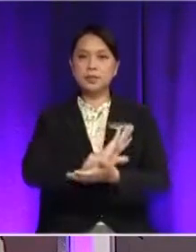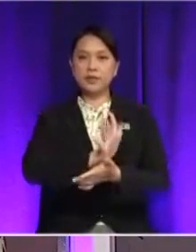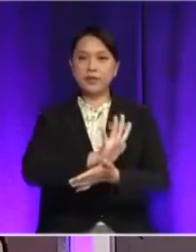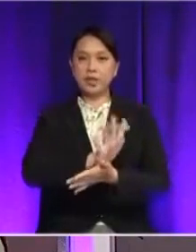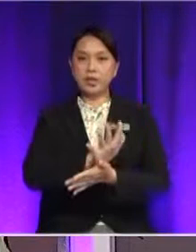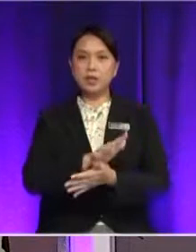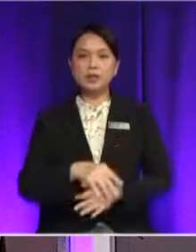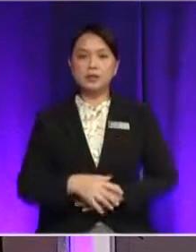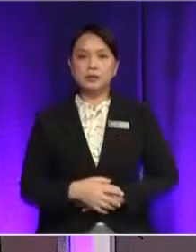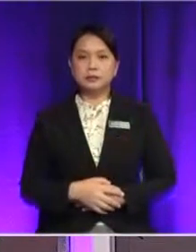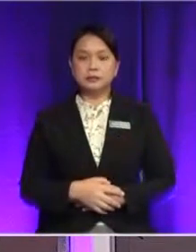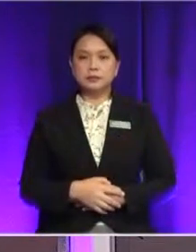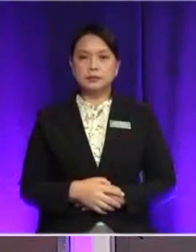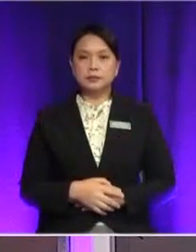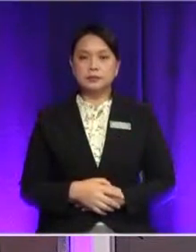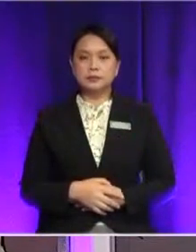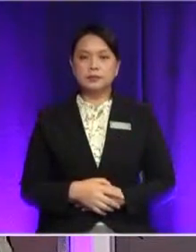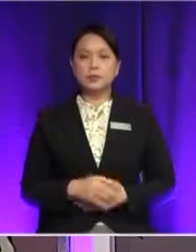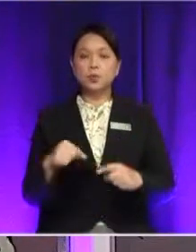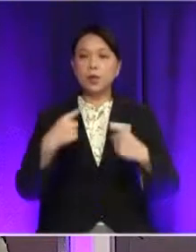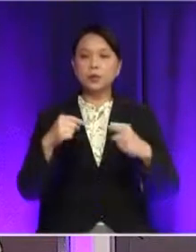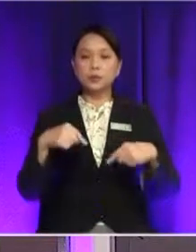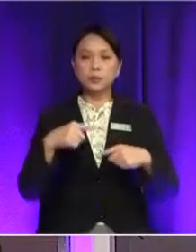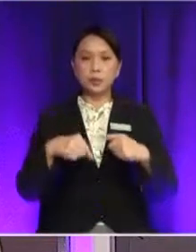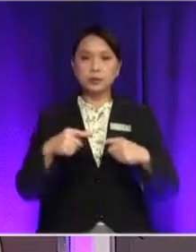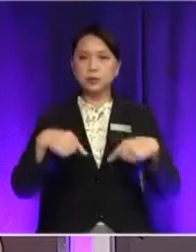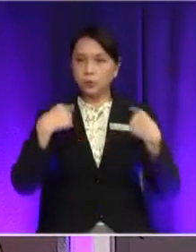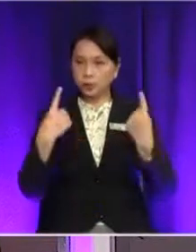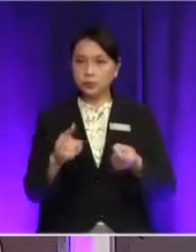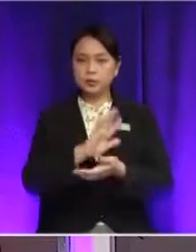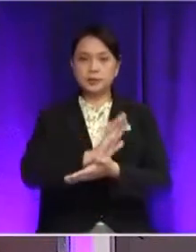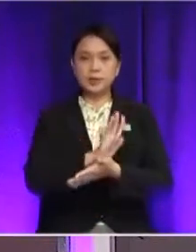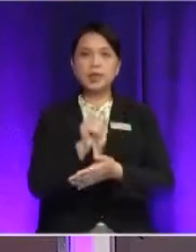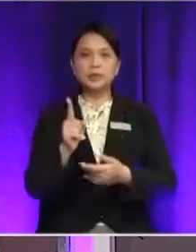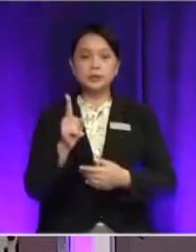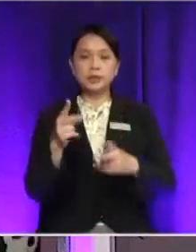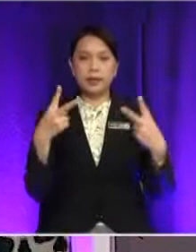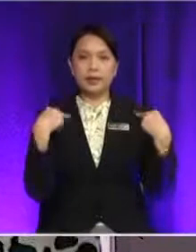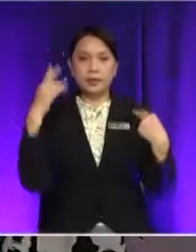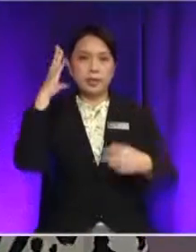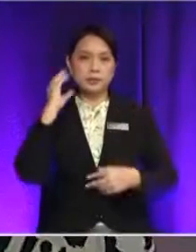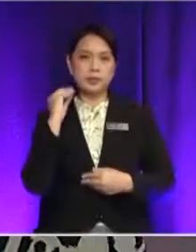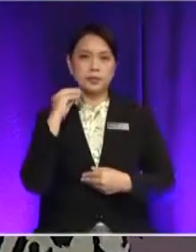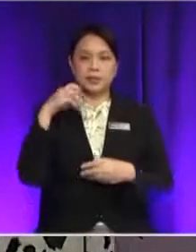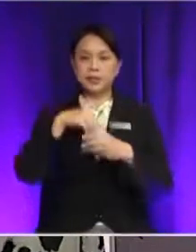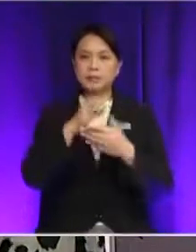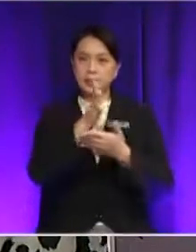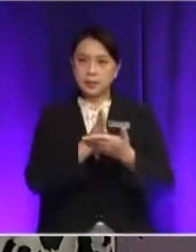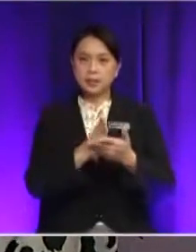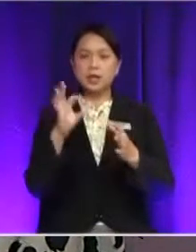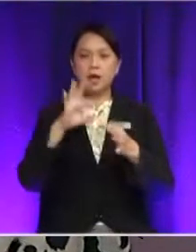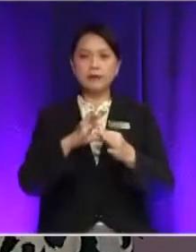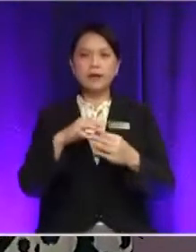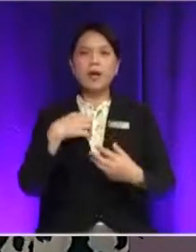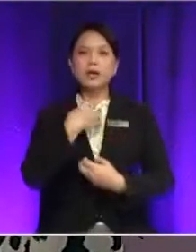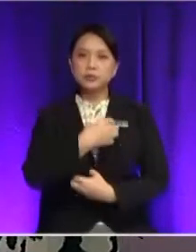do when you go to the cinema. Now, when you watch movie, I'm sure you have experienced this. You are like in the middle of like enjoying the